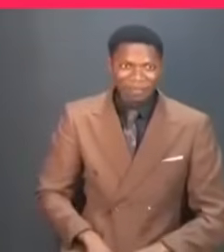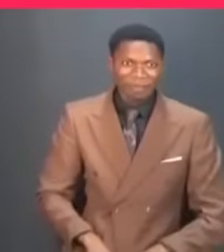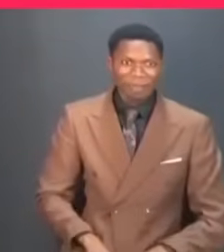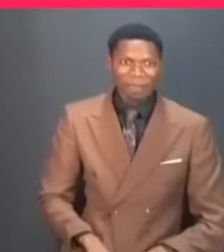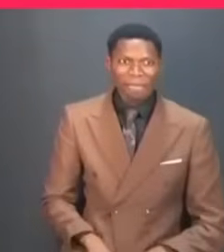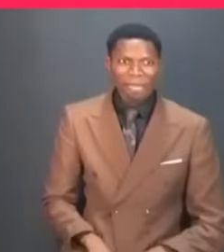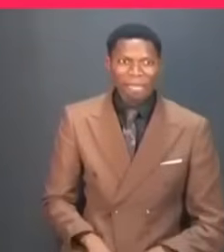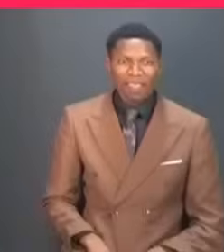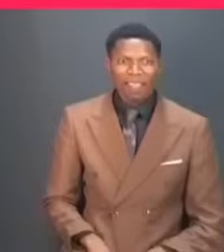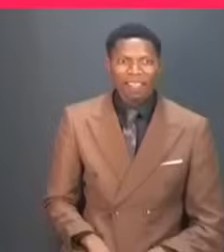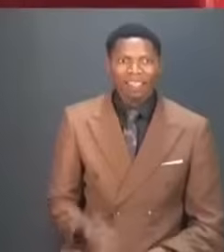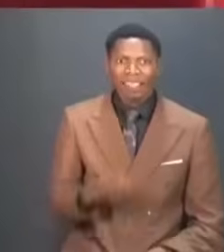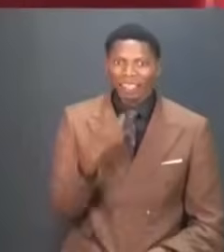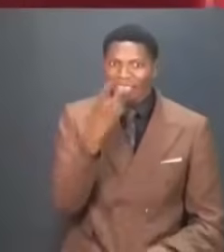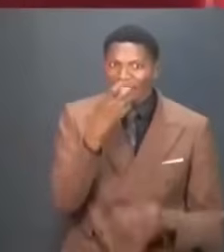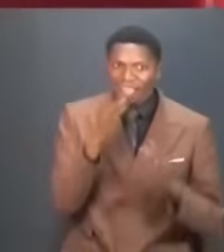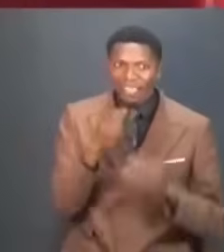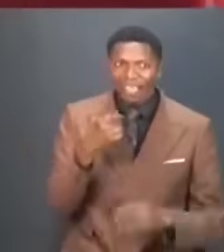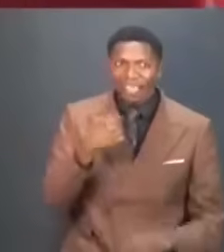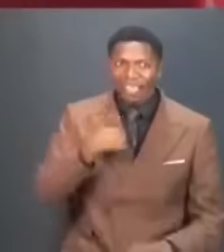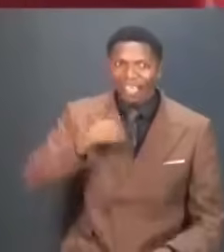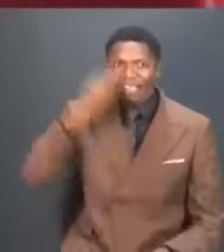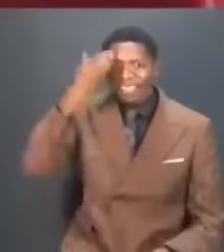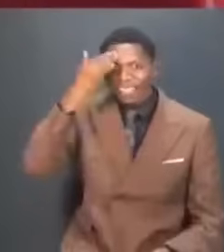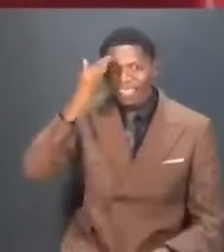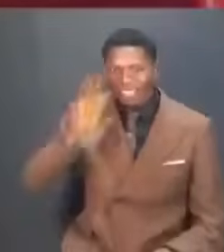Mr. Speaker, I'm not aware.